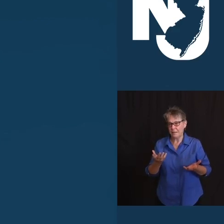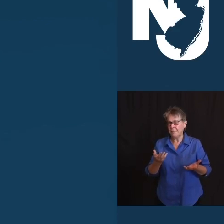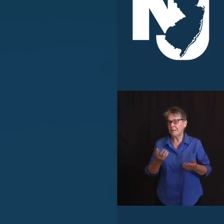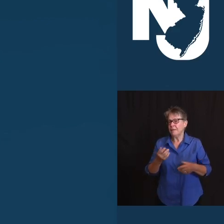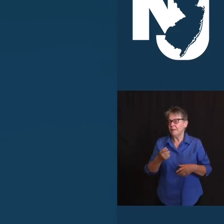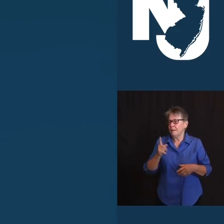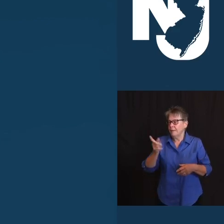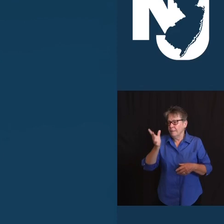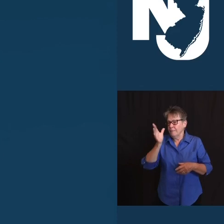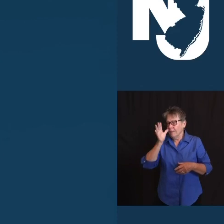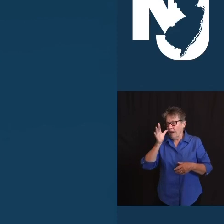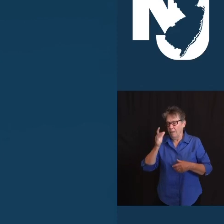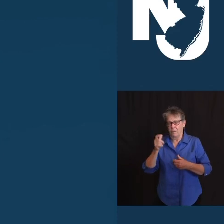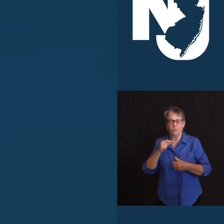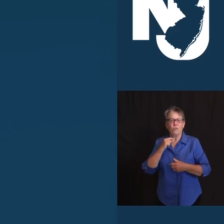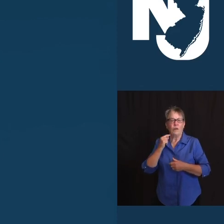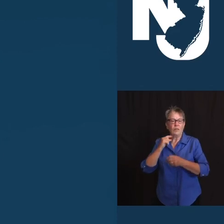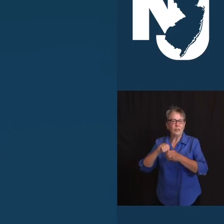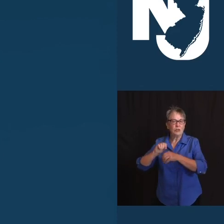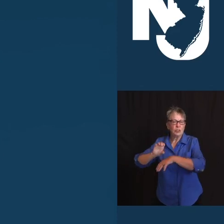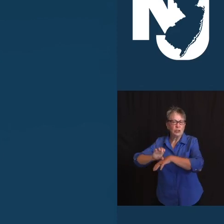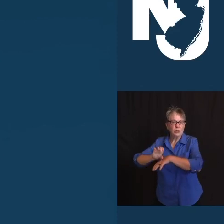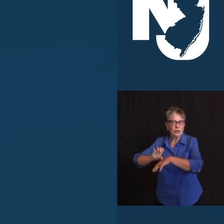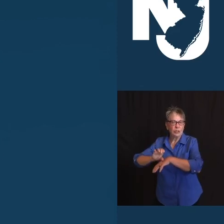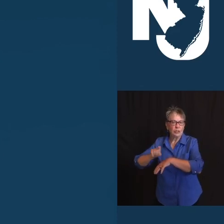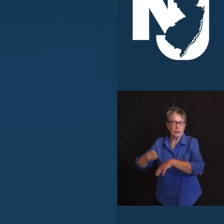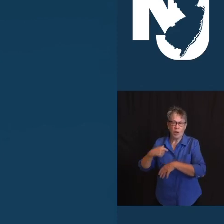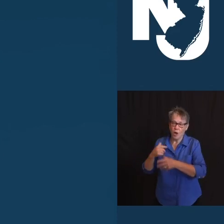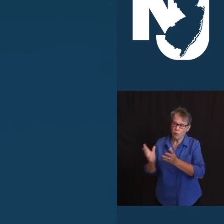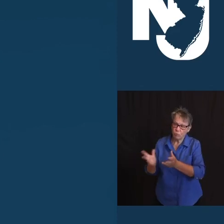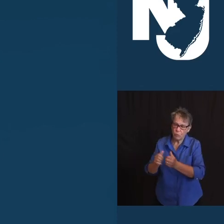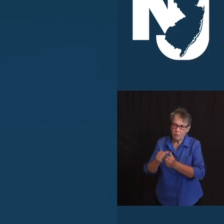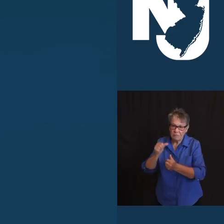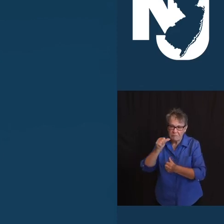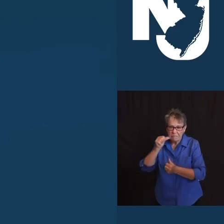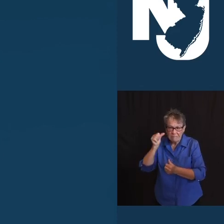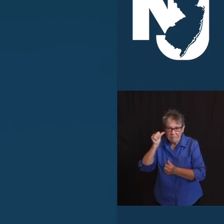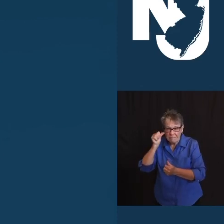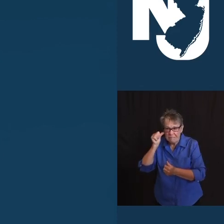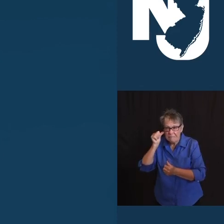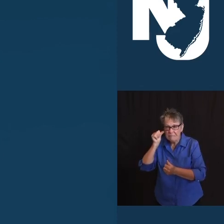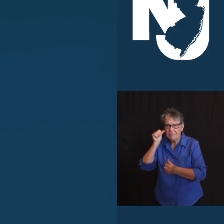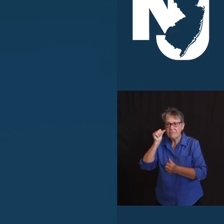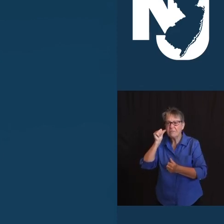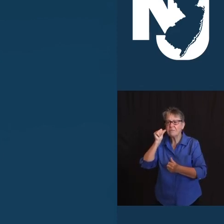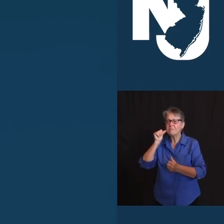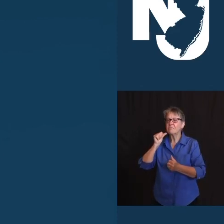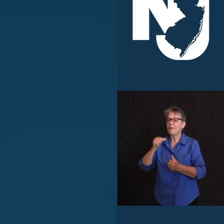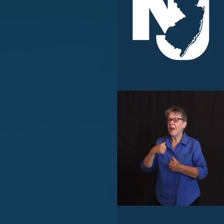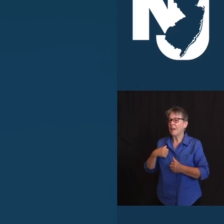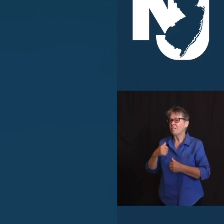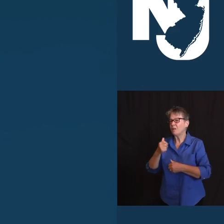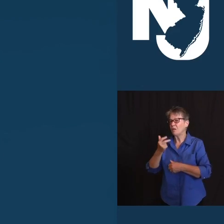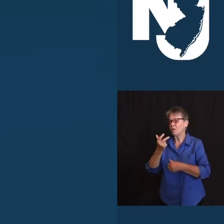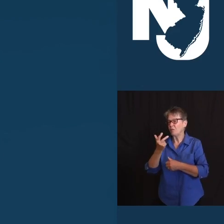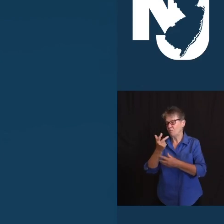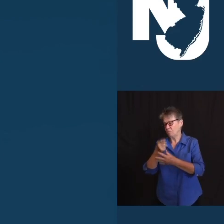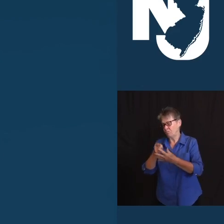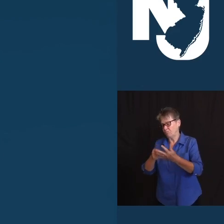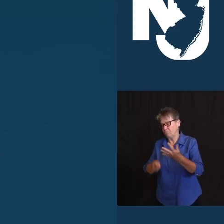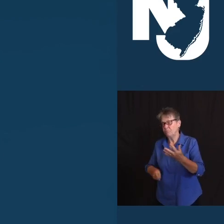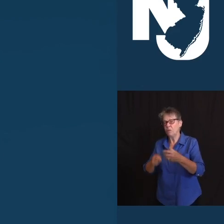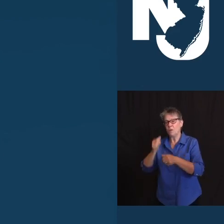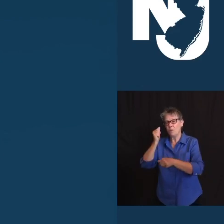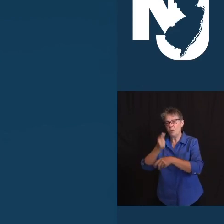Stephen, Timothy, Anthony, Joy, Sheila, Kenneth, Shelby, and Lonzy, as well as numerous nieces, nephews, cousins,